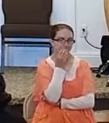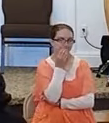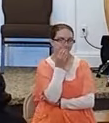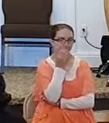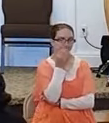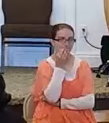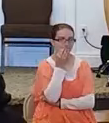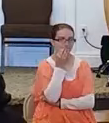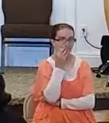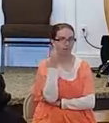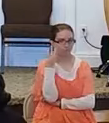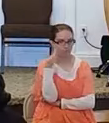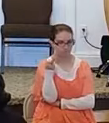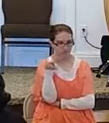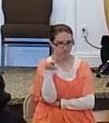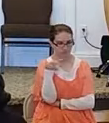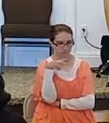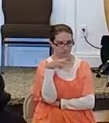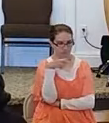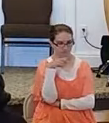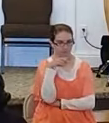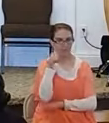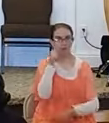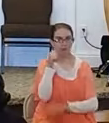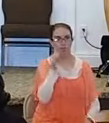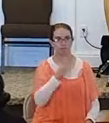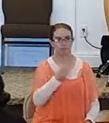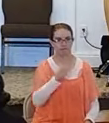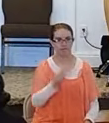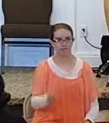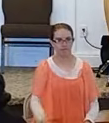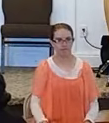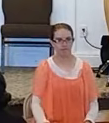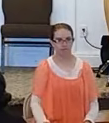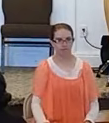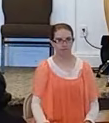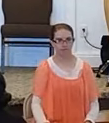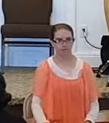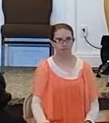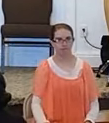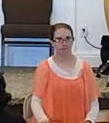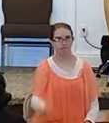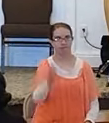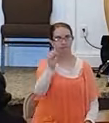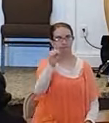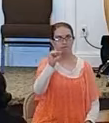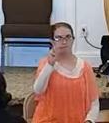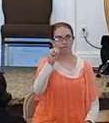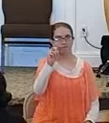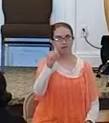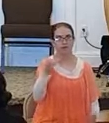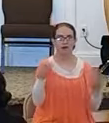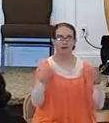so you've been watching me and this woman. He said, Simon, I got something to say to